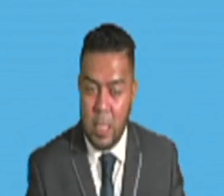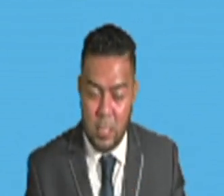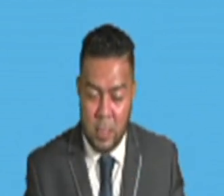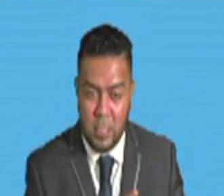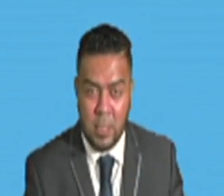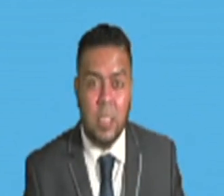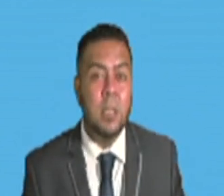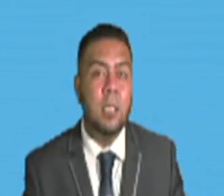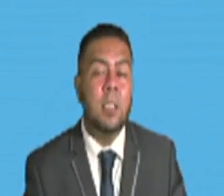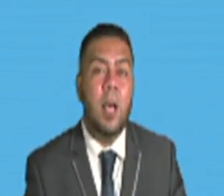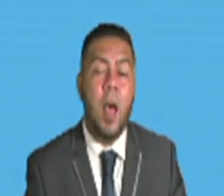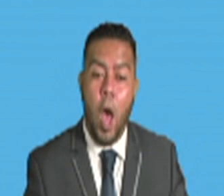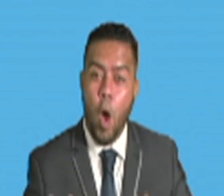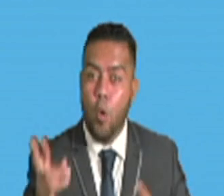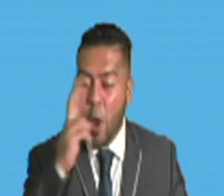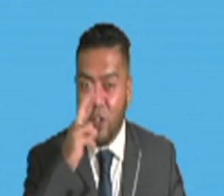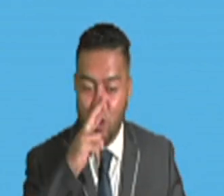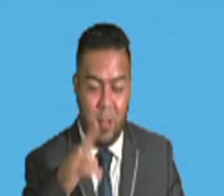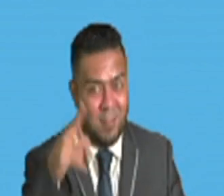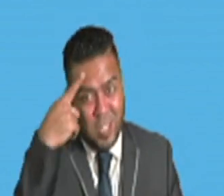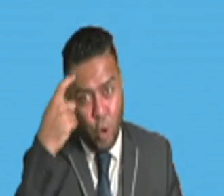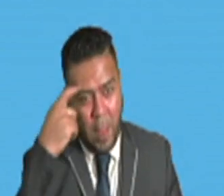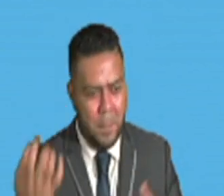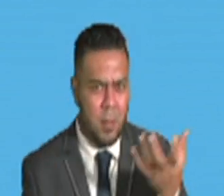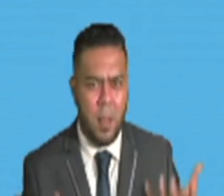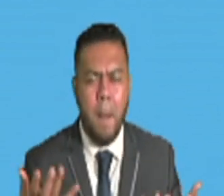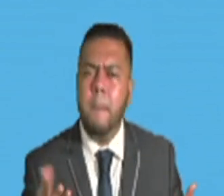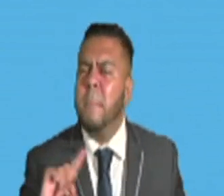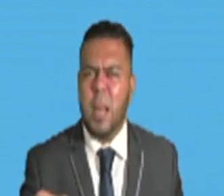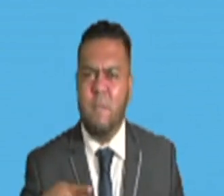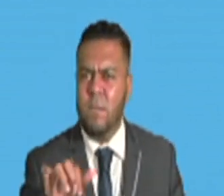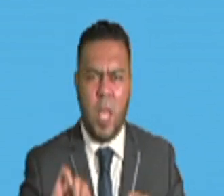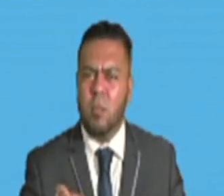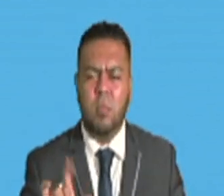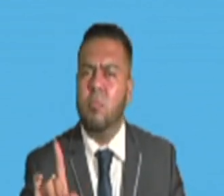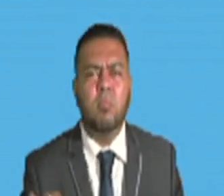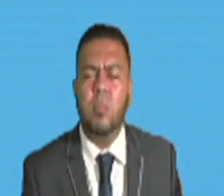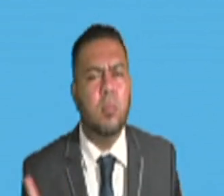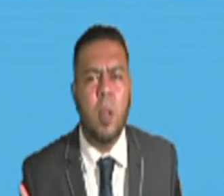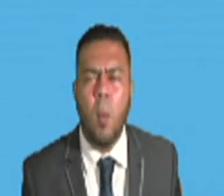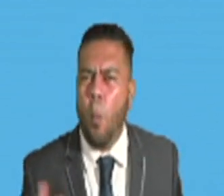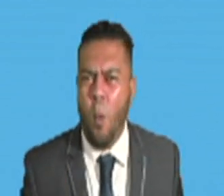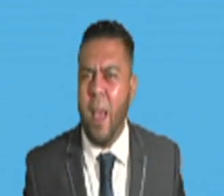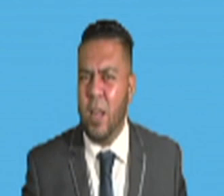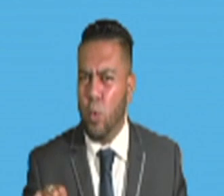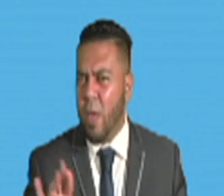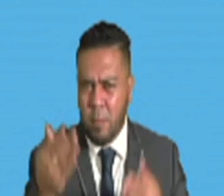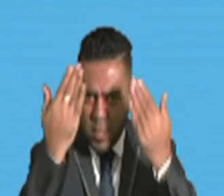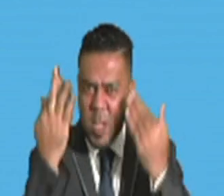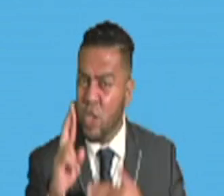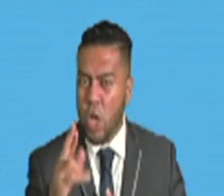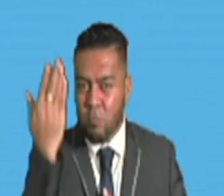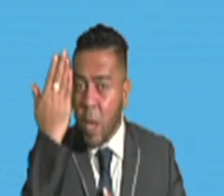in condemning racial stereotyping, but he failed to do so. Why did he do that, Mr. Speaker, sir?